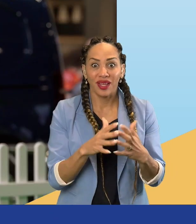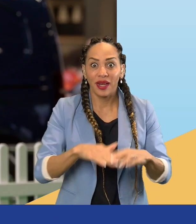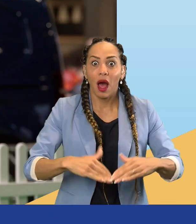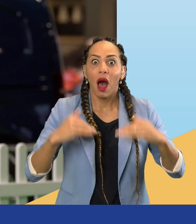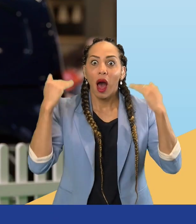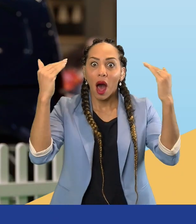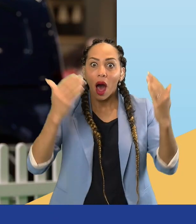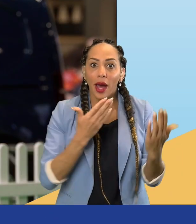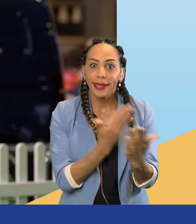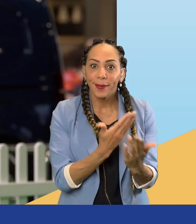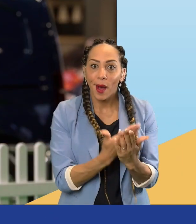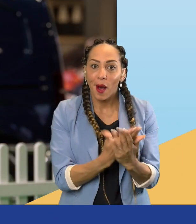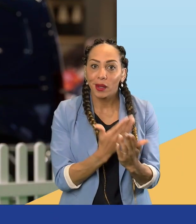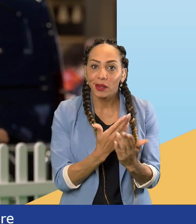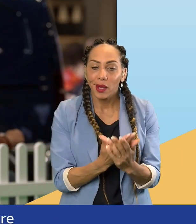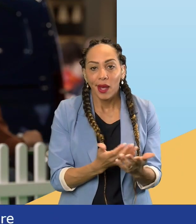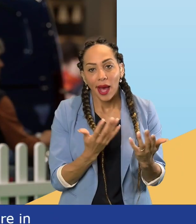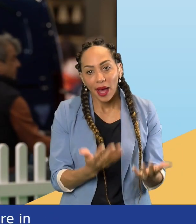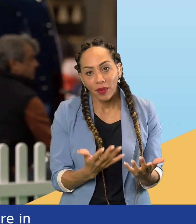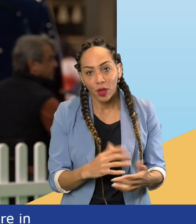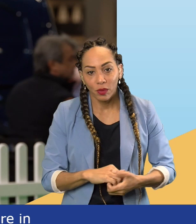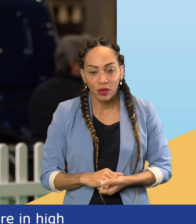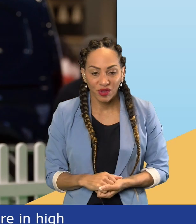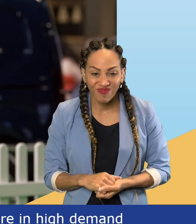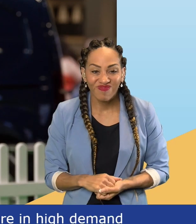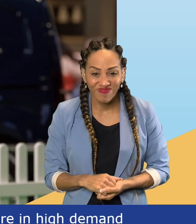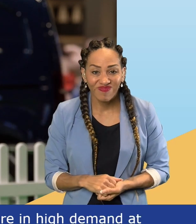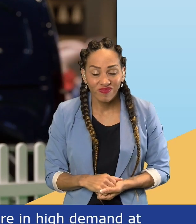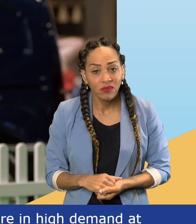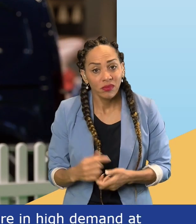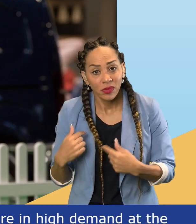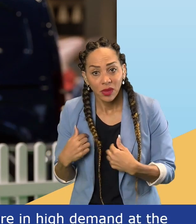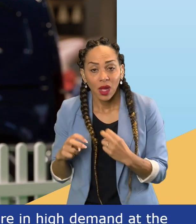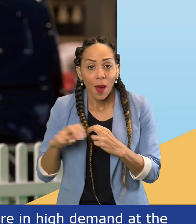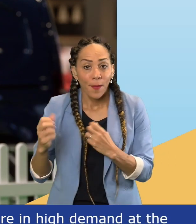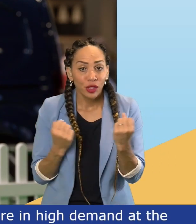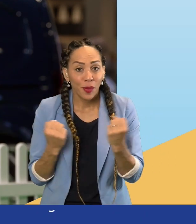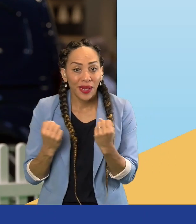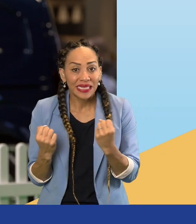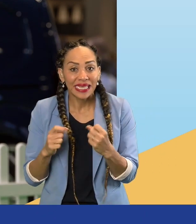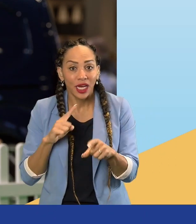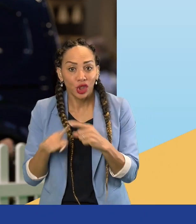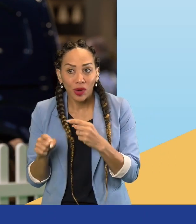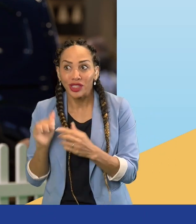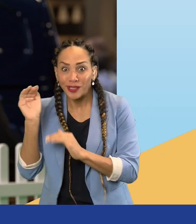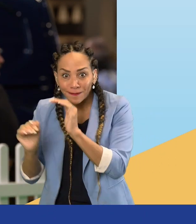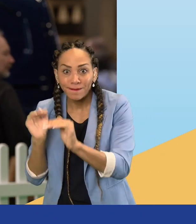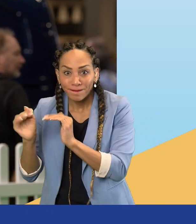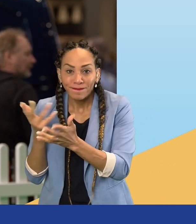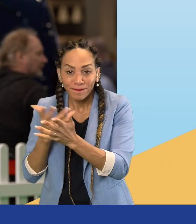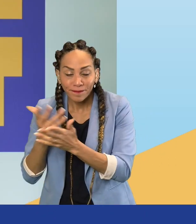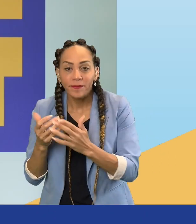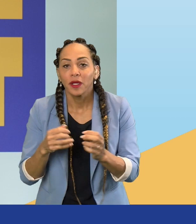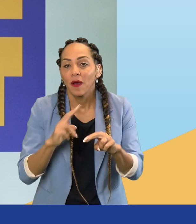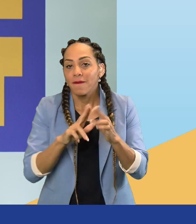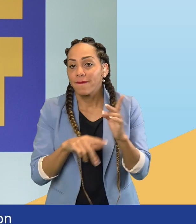I think all I can give you there is the reassurance that those conversations and channels of conversation are wide open. Both Ford and VW